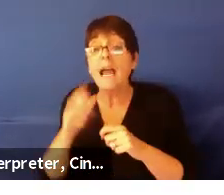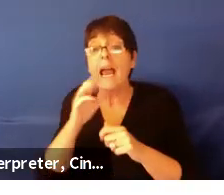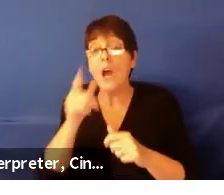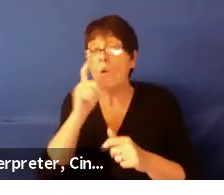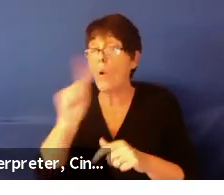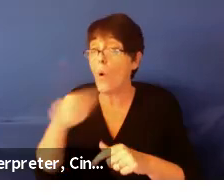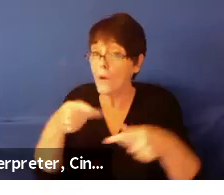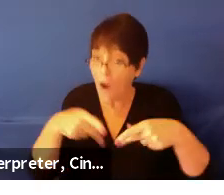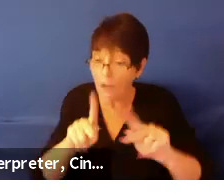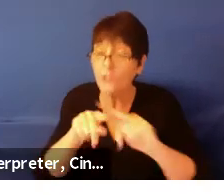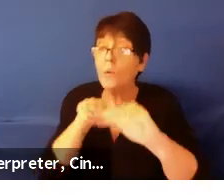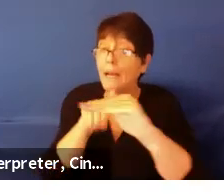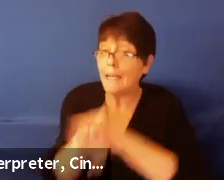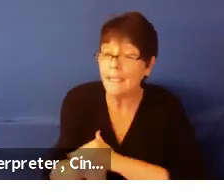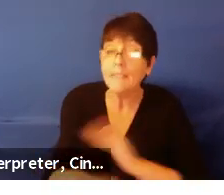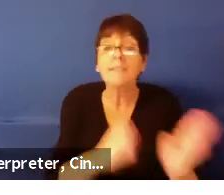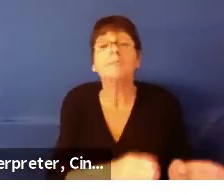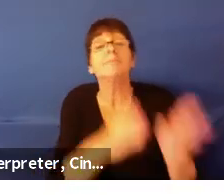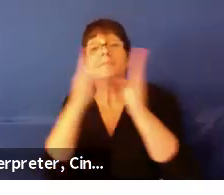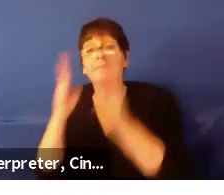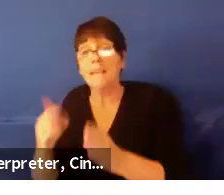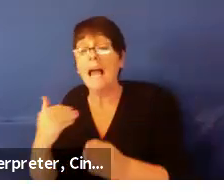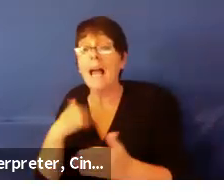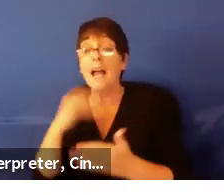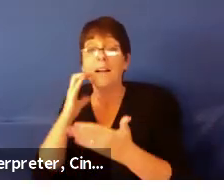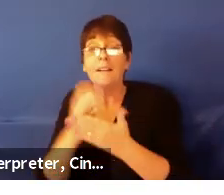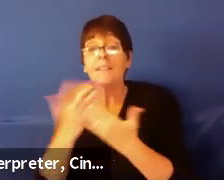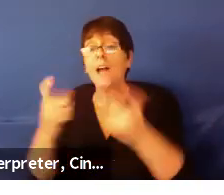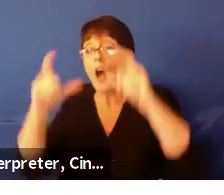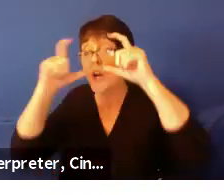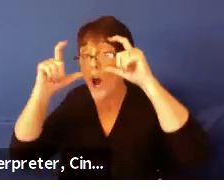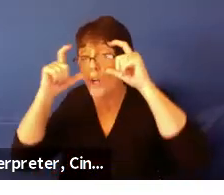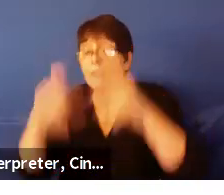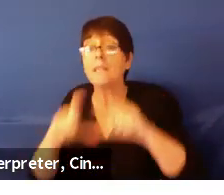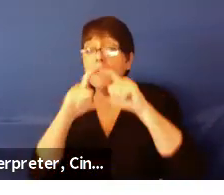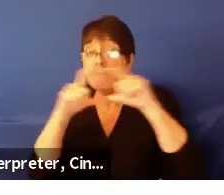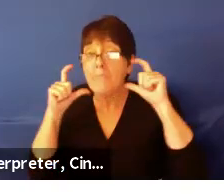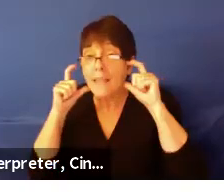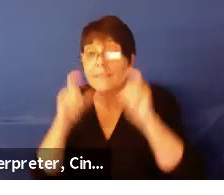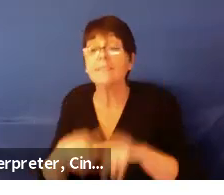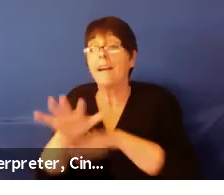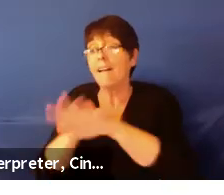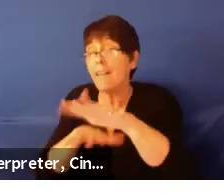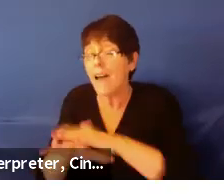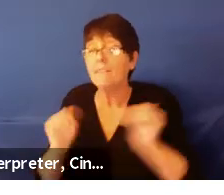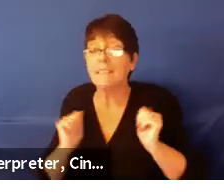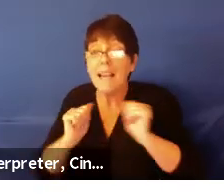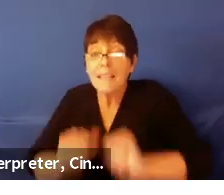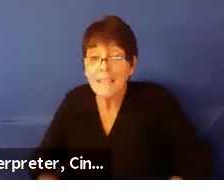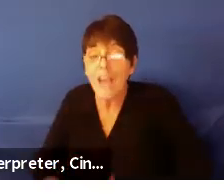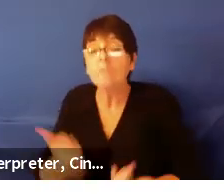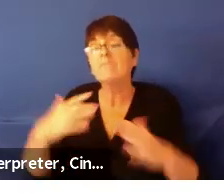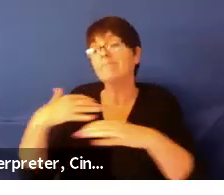only. We also have signage of goggles, masks, gown, and gloves for personal